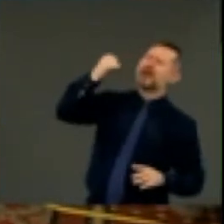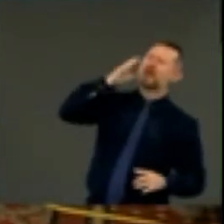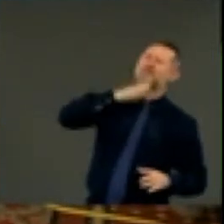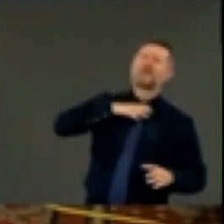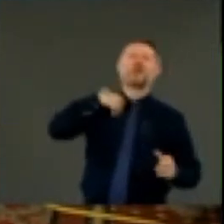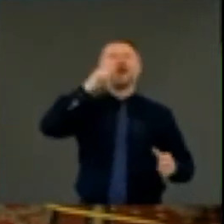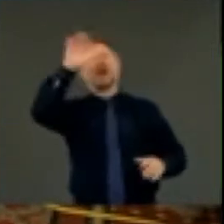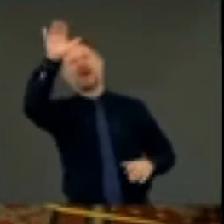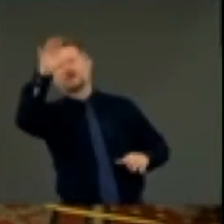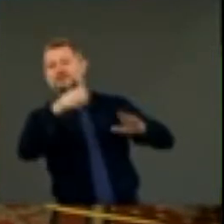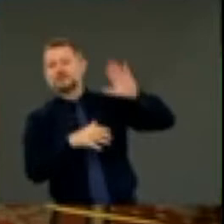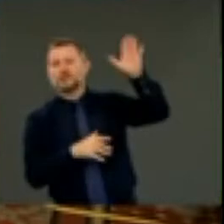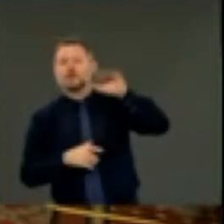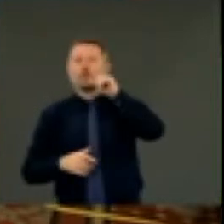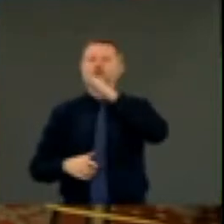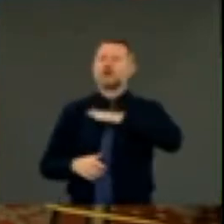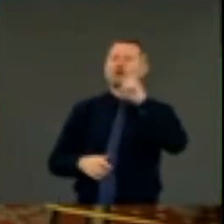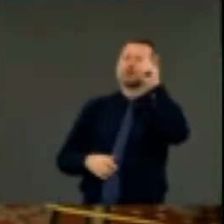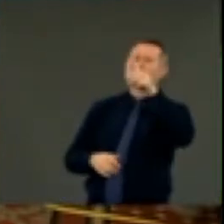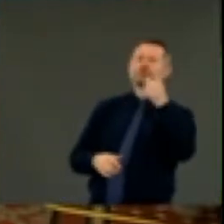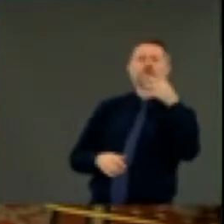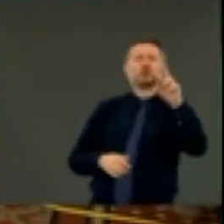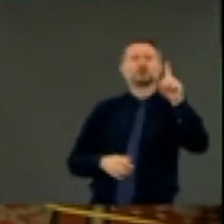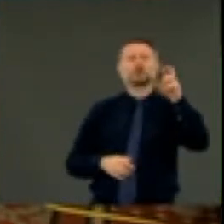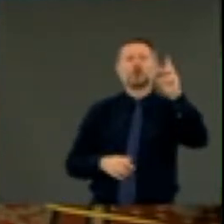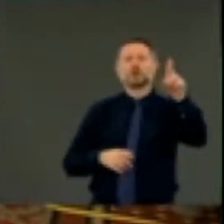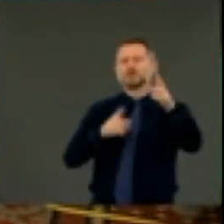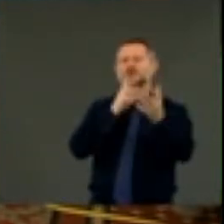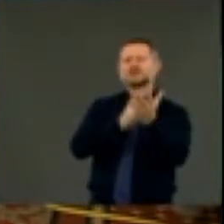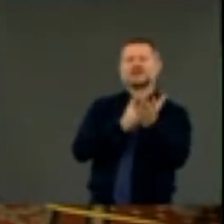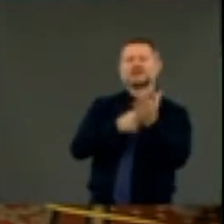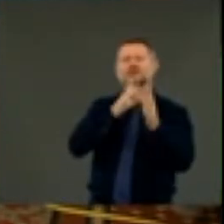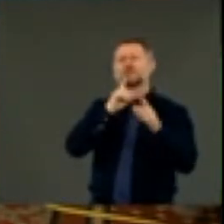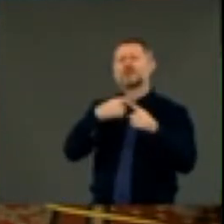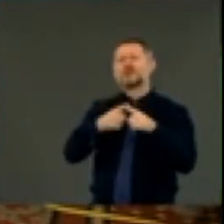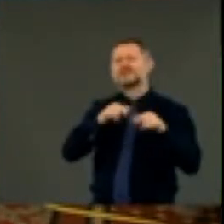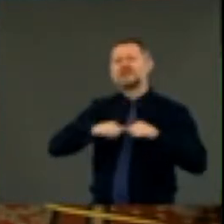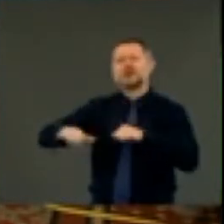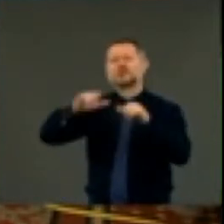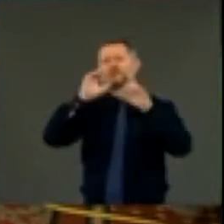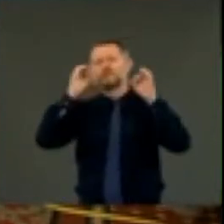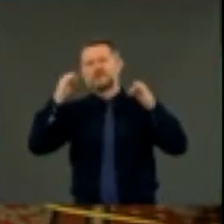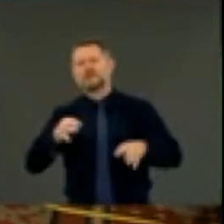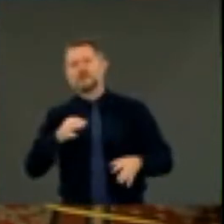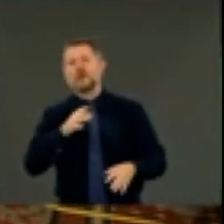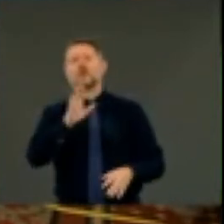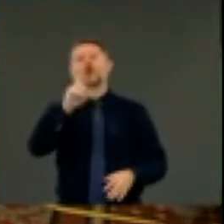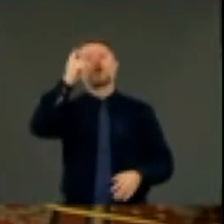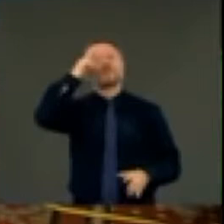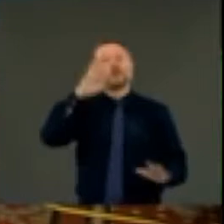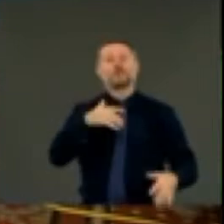Paul, you've talked about the need for that sort of standard nationally, or, you know, 'cause it's a big decision We for answered local. those questions, right? No, you